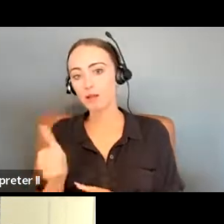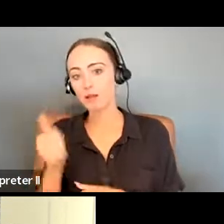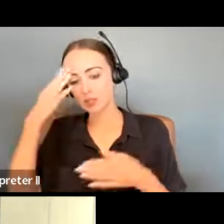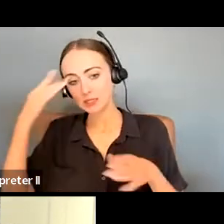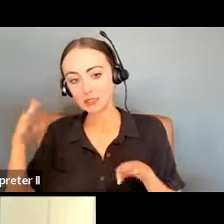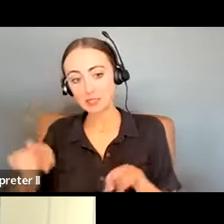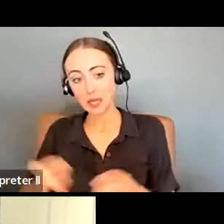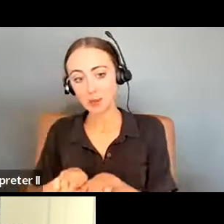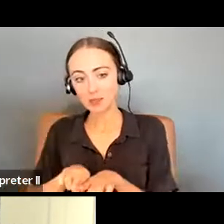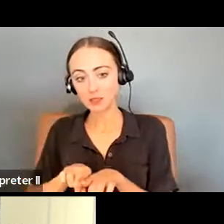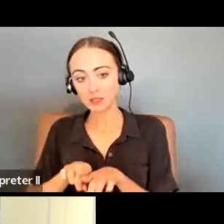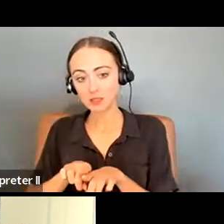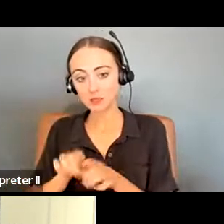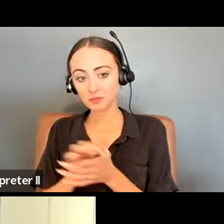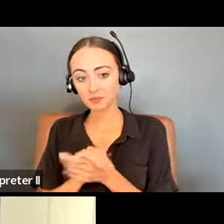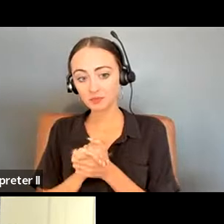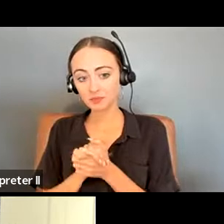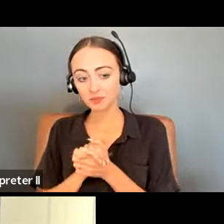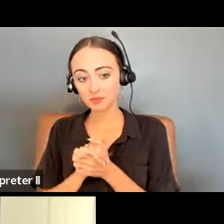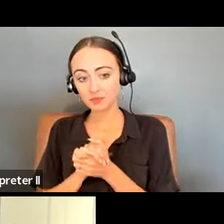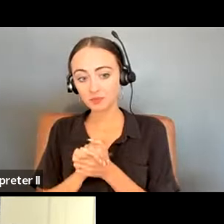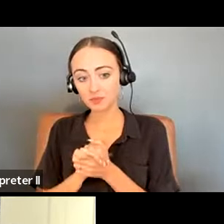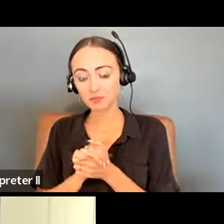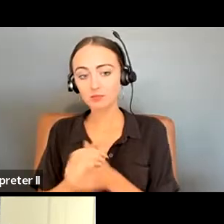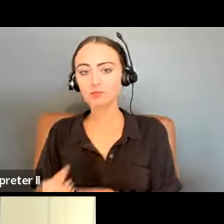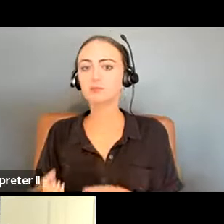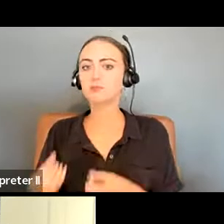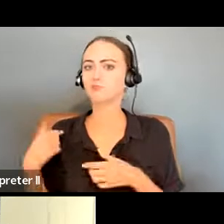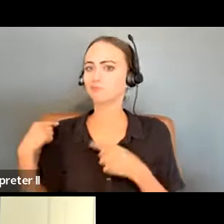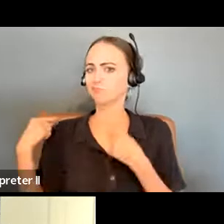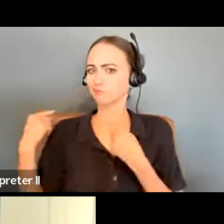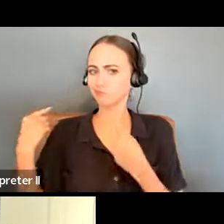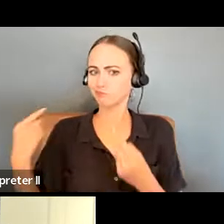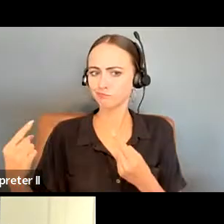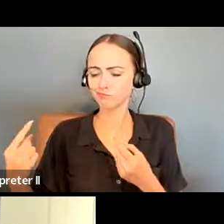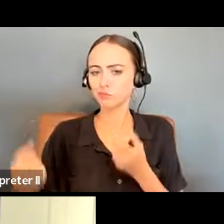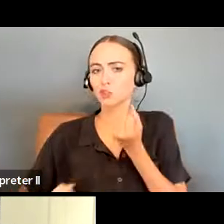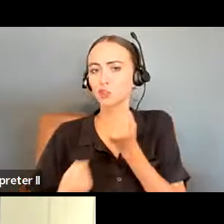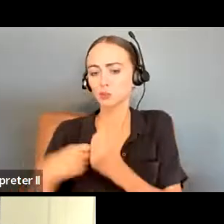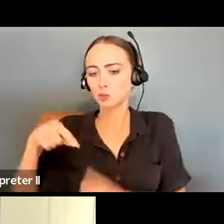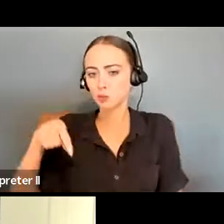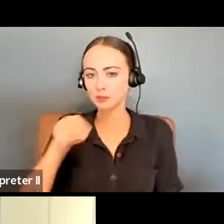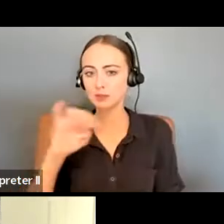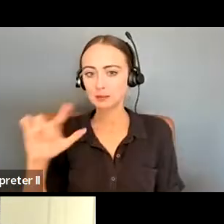Office of the Attorney General. So there is ample precedent to support this bill.